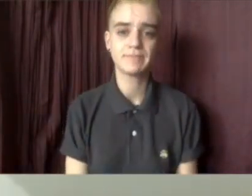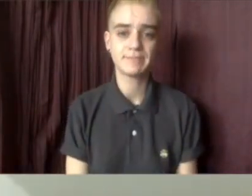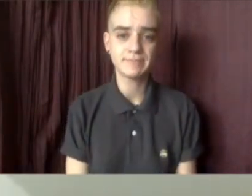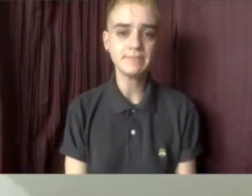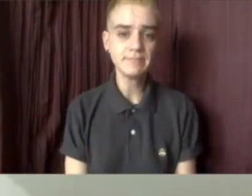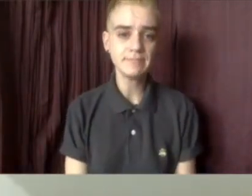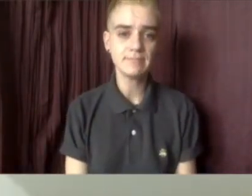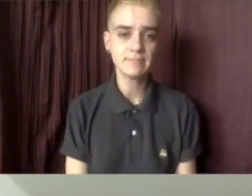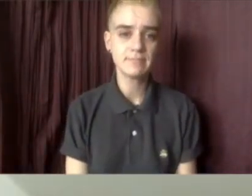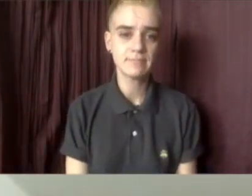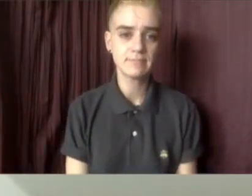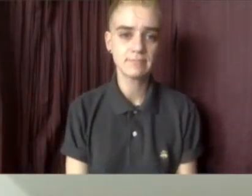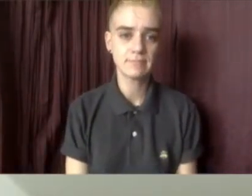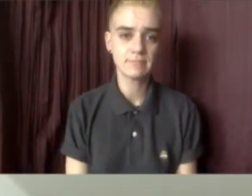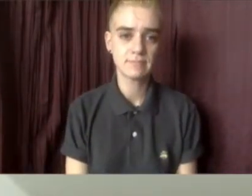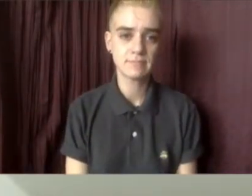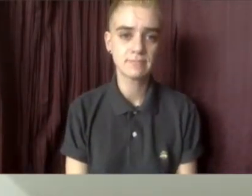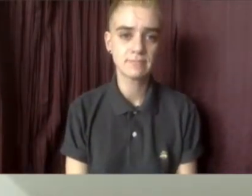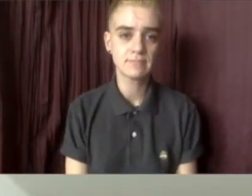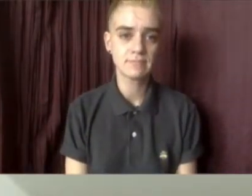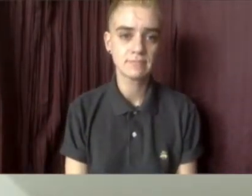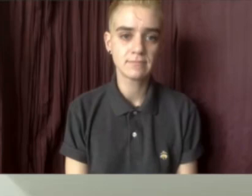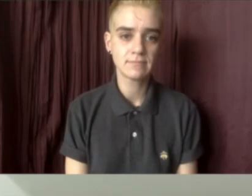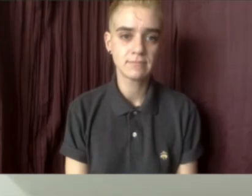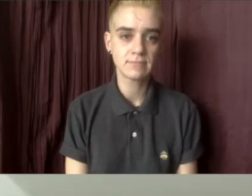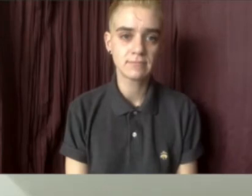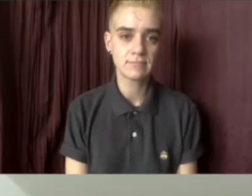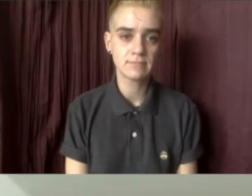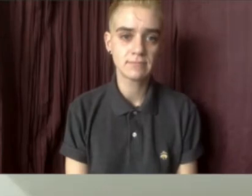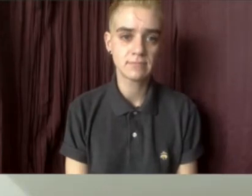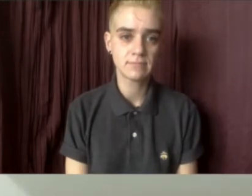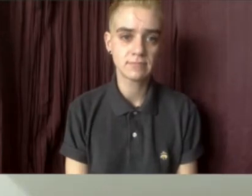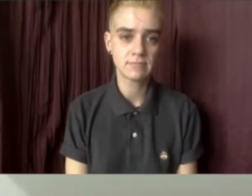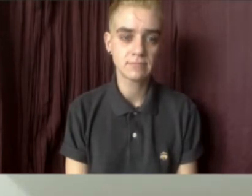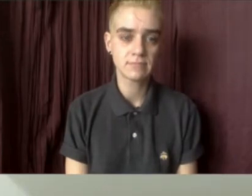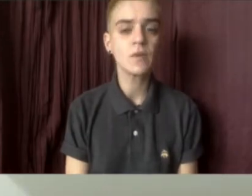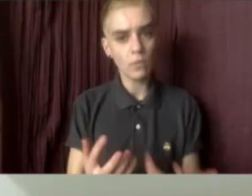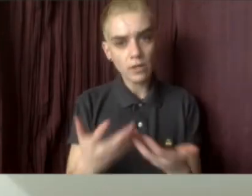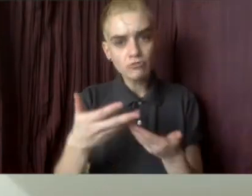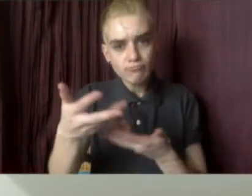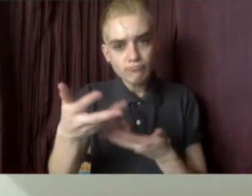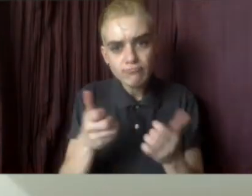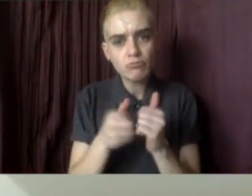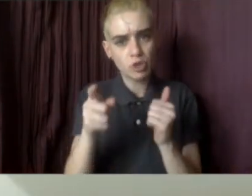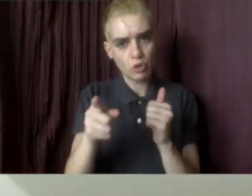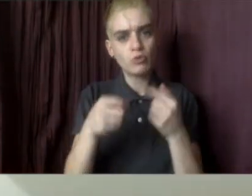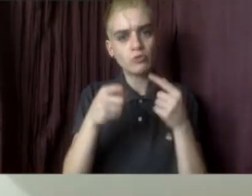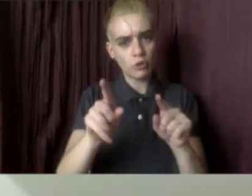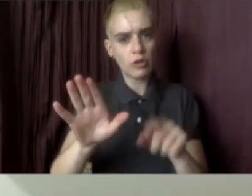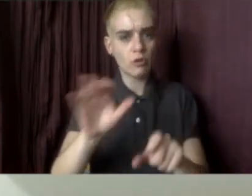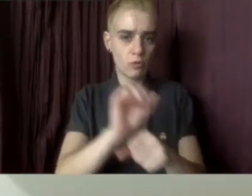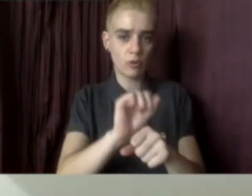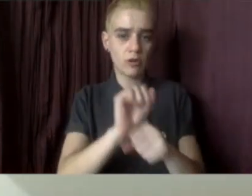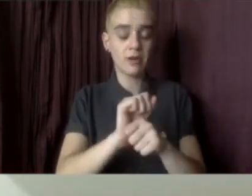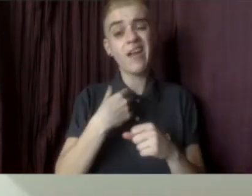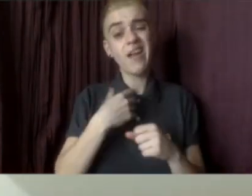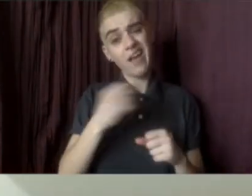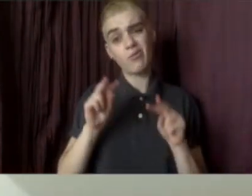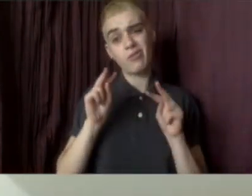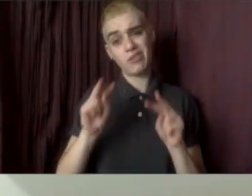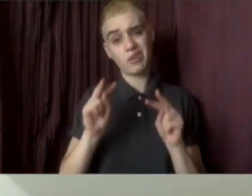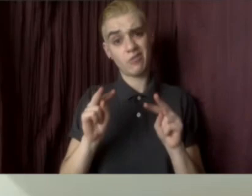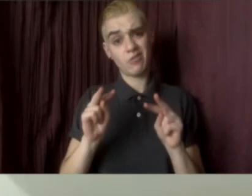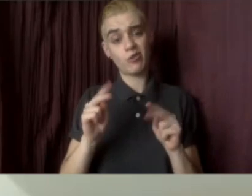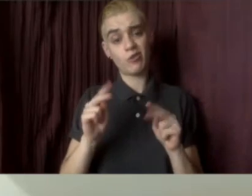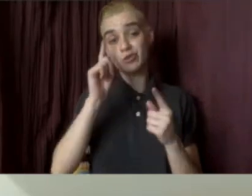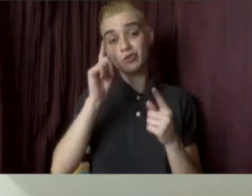you mentioned the importance of keeping this as a year round, and that's part of the reason why we chose now in early April to do a webinar